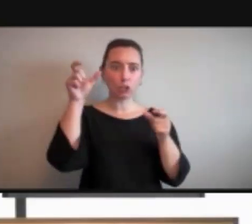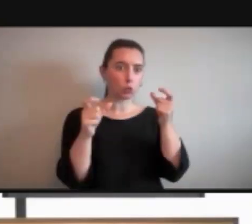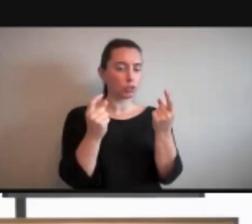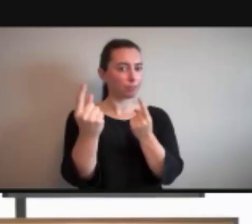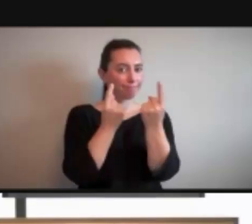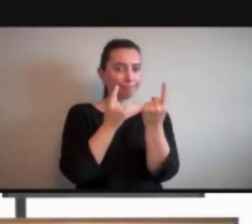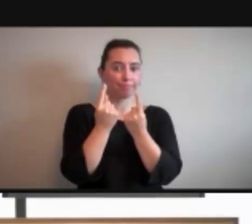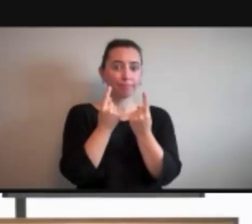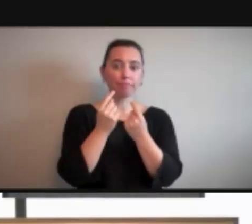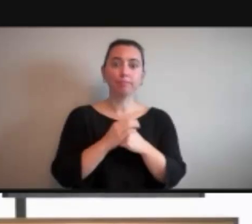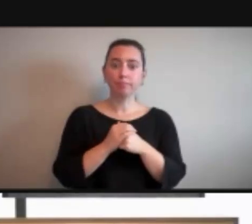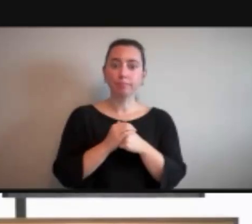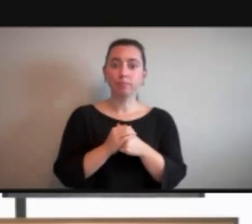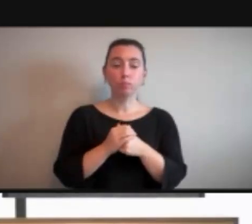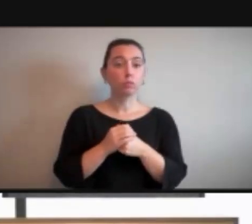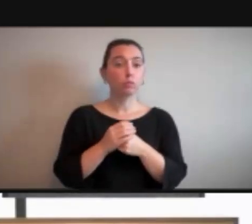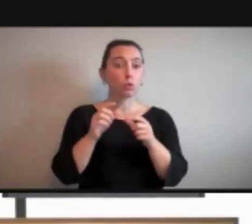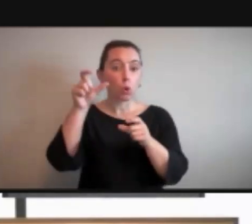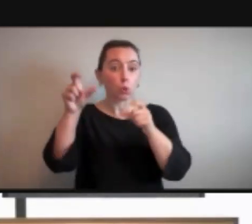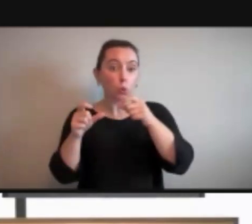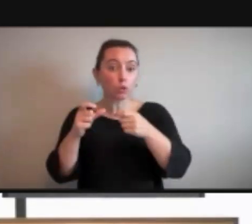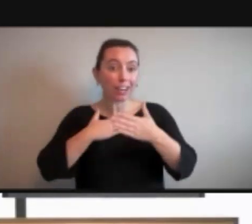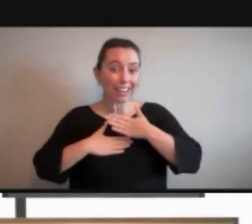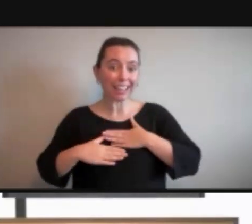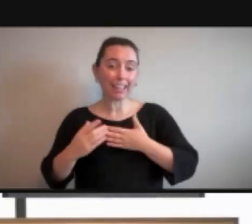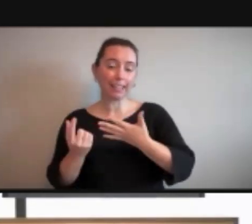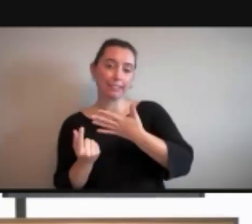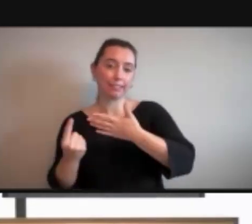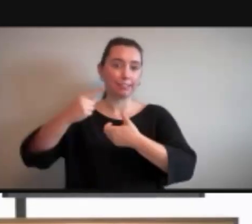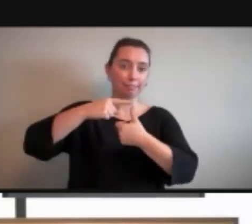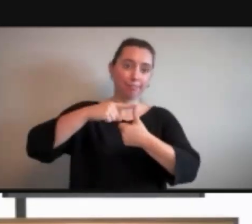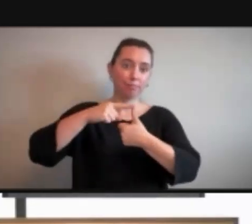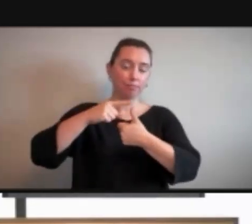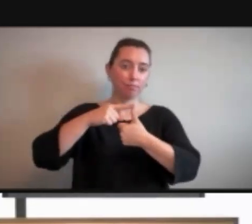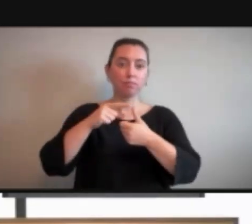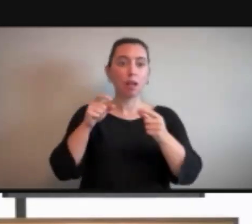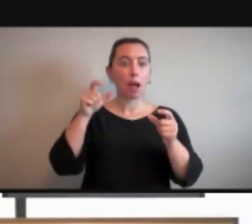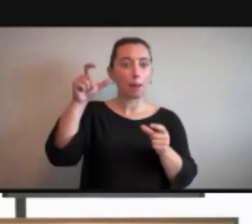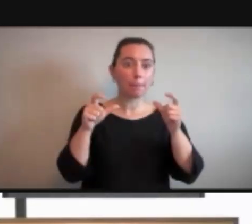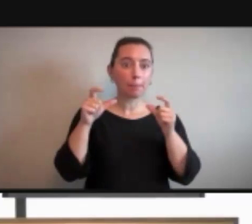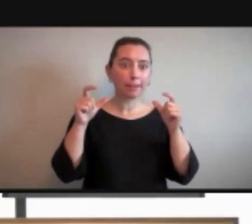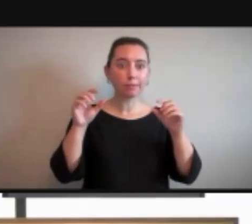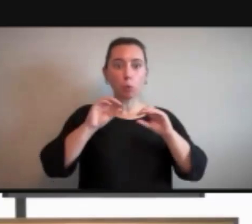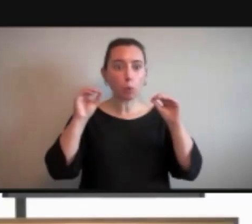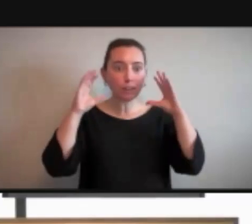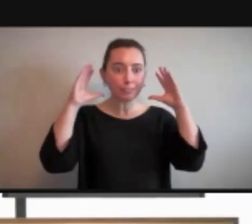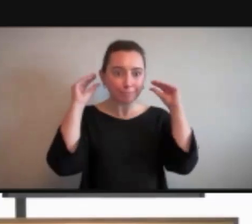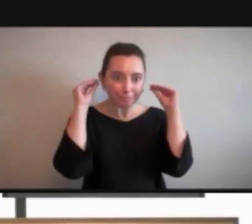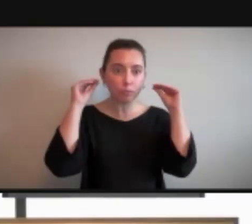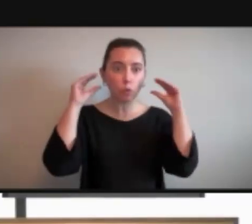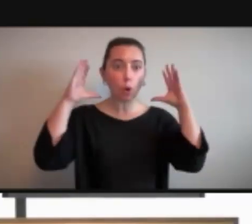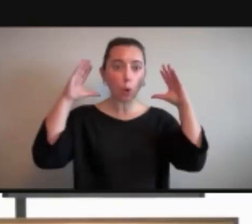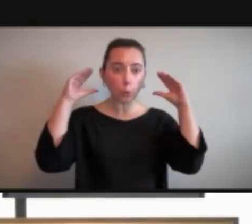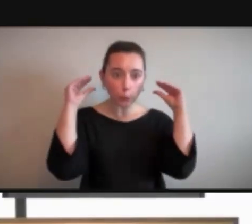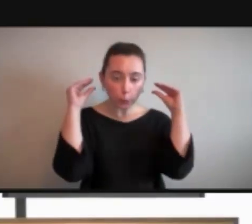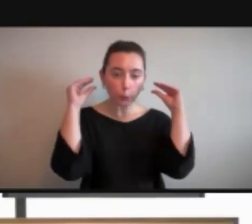comes to user needs, the primary target group listed is usage without hearing, usage with limited hearing,